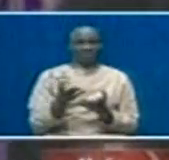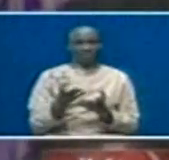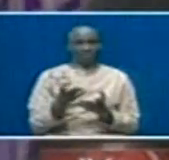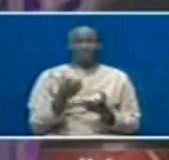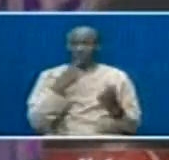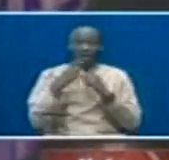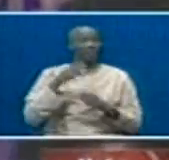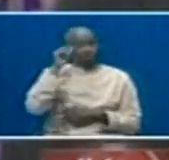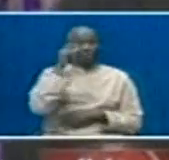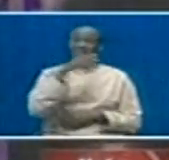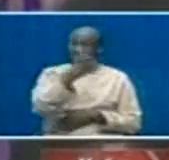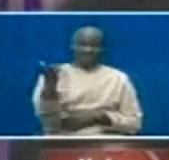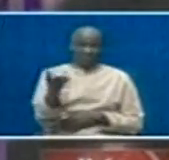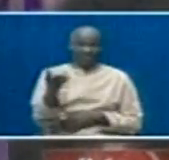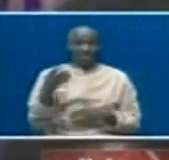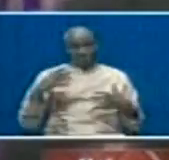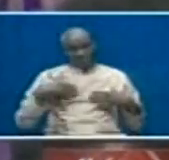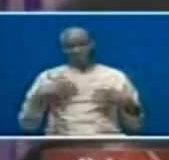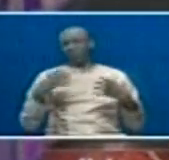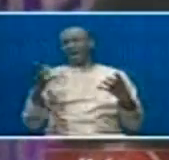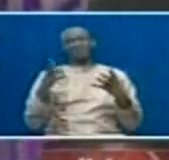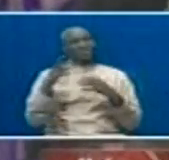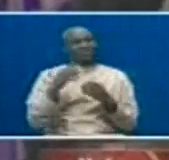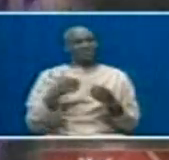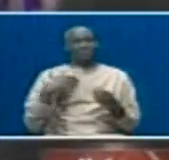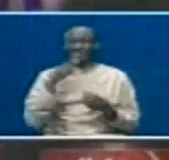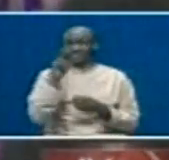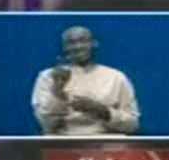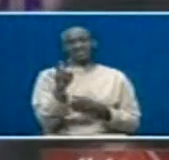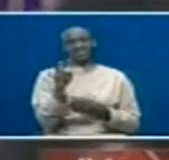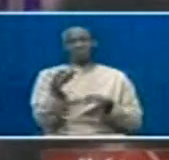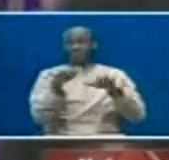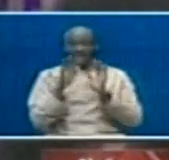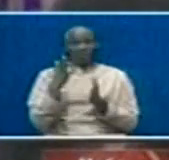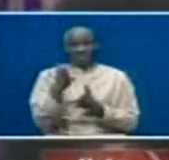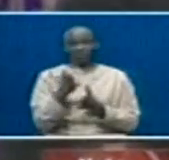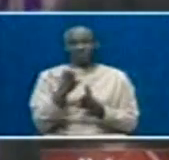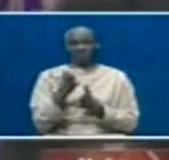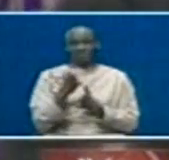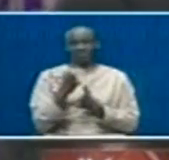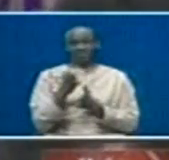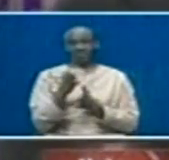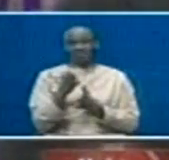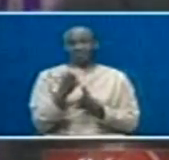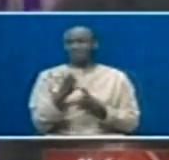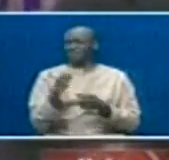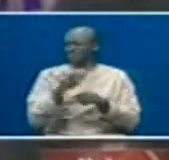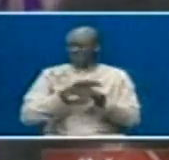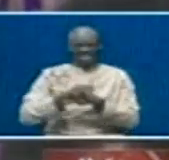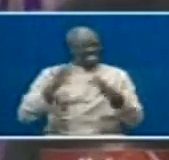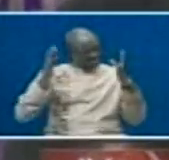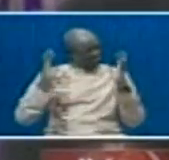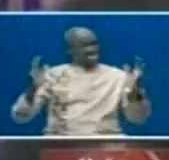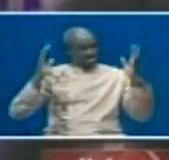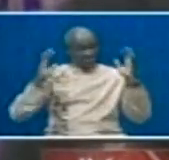talking about Mombasa itself. Yeah. The ripples, and I can just see the burial. It's going to be massive, massive burial. It's going to be huge.